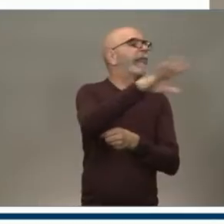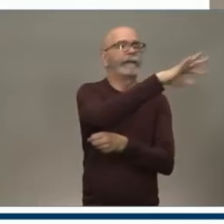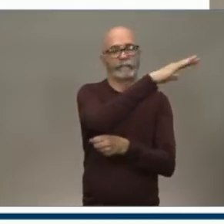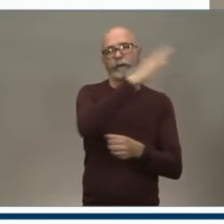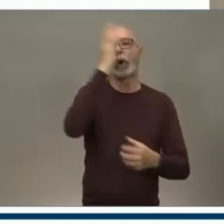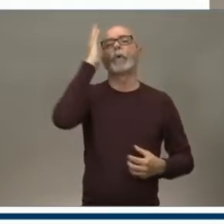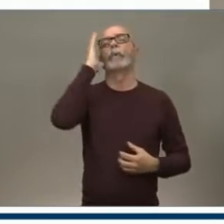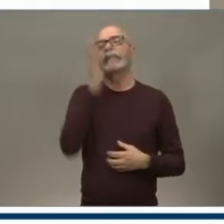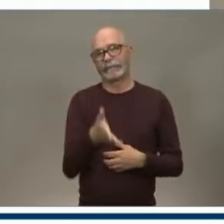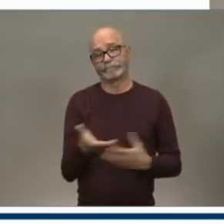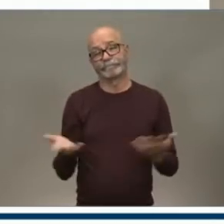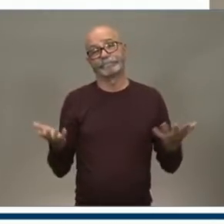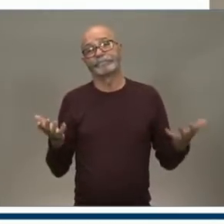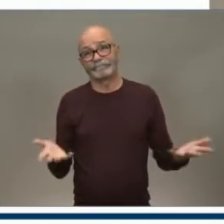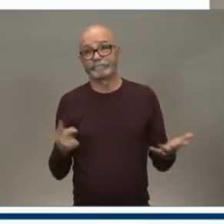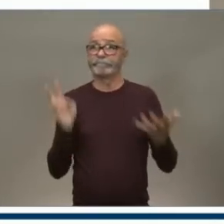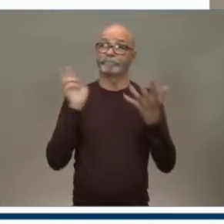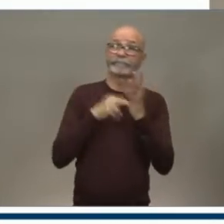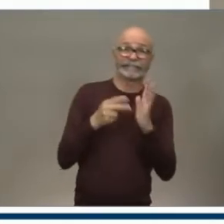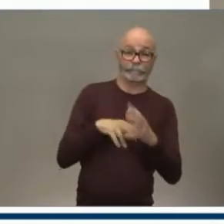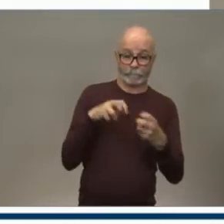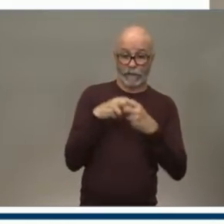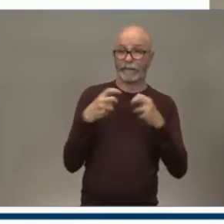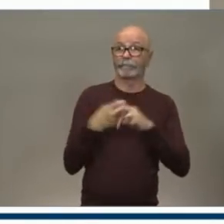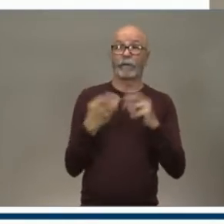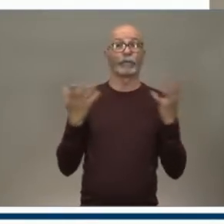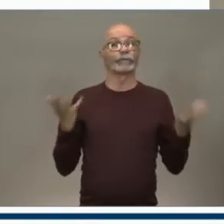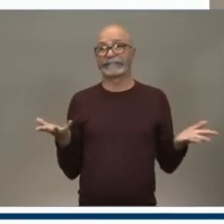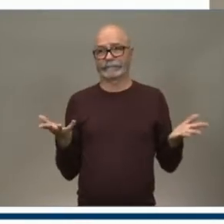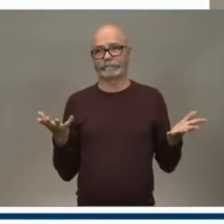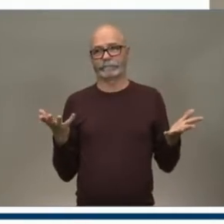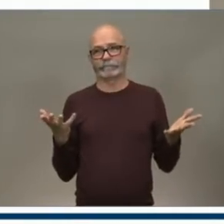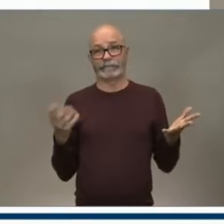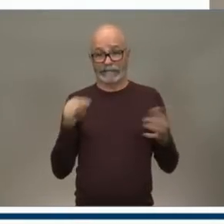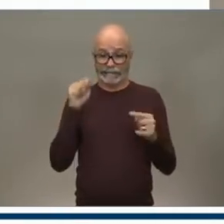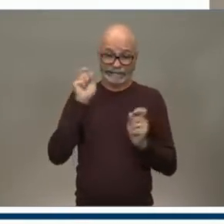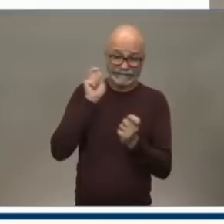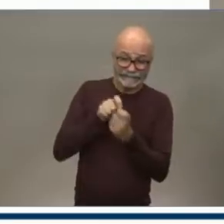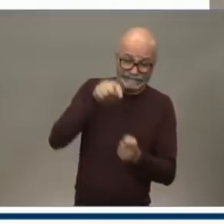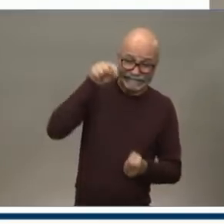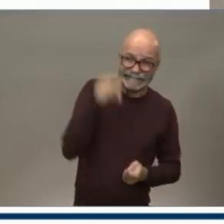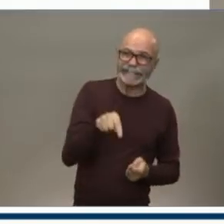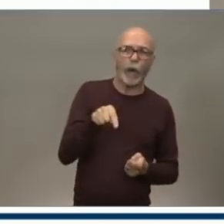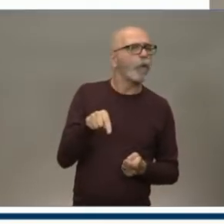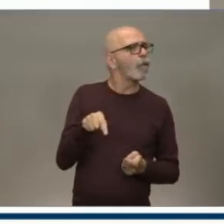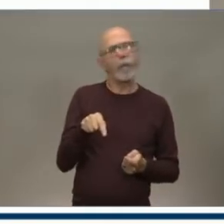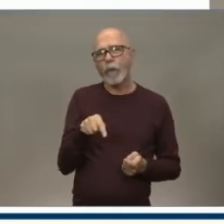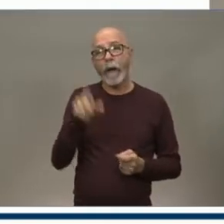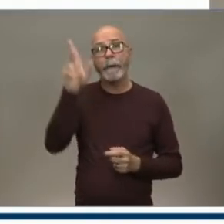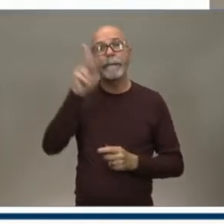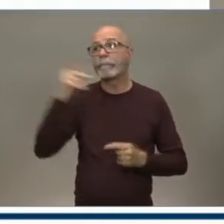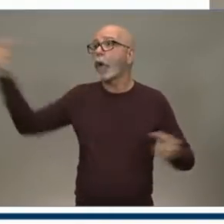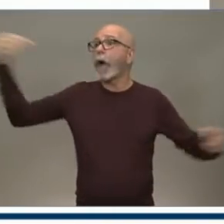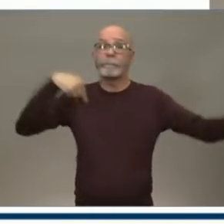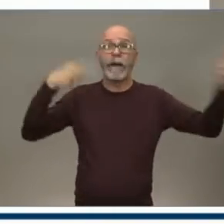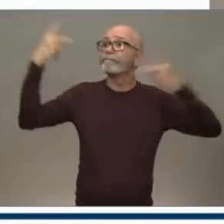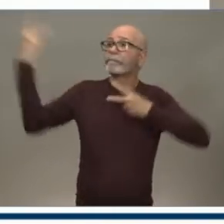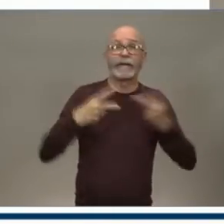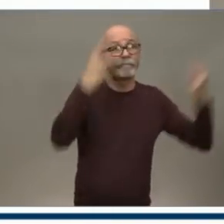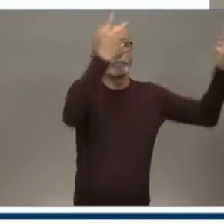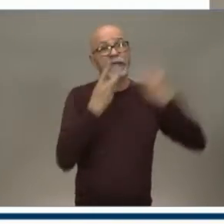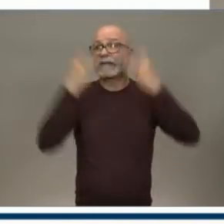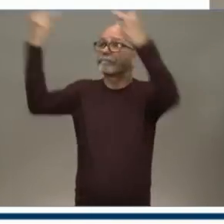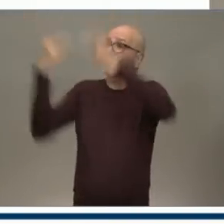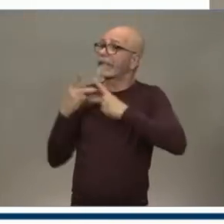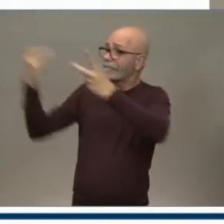are doing. What is everybody doing? We have to act like the virus could be in our community. And certainly, folks in